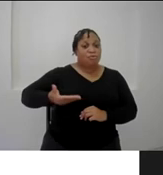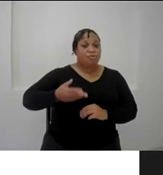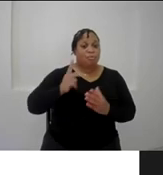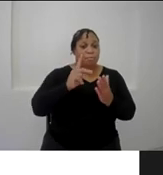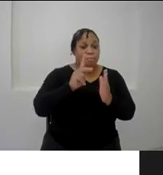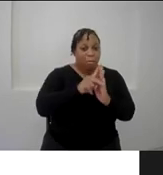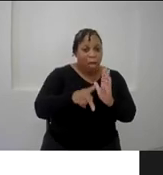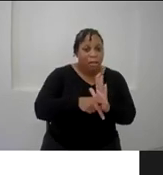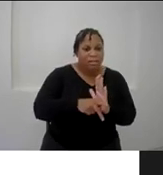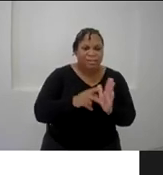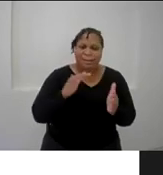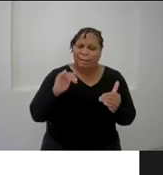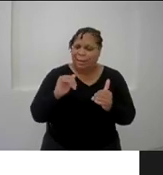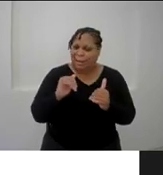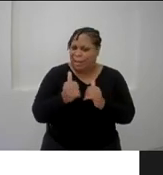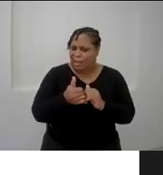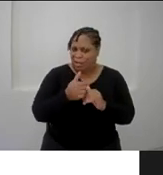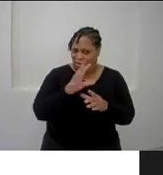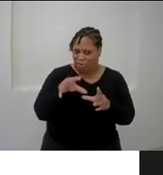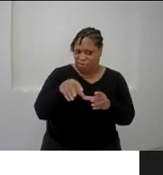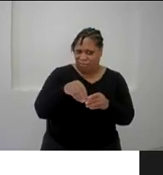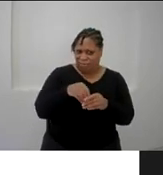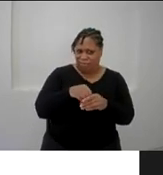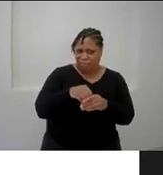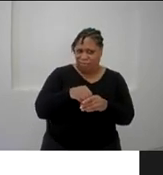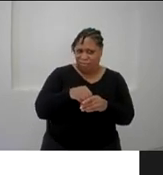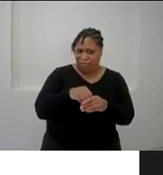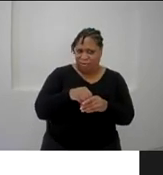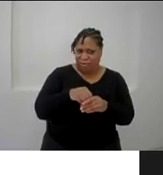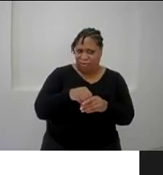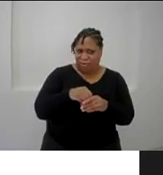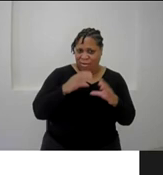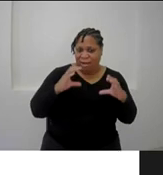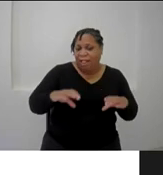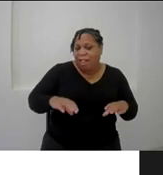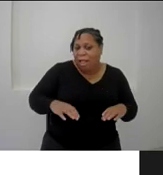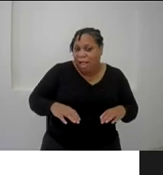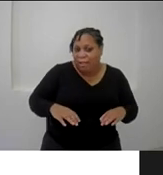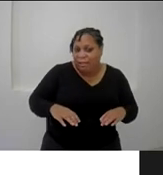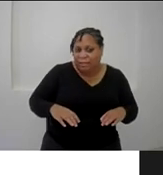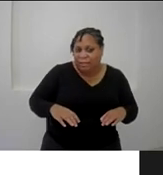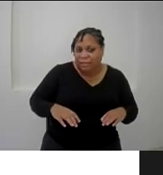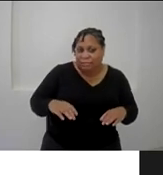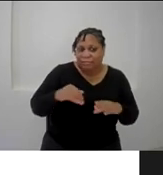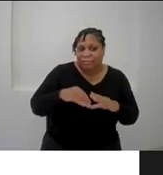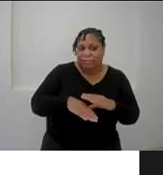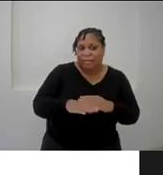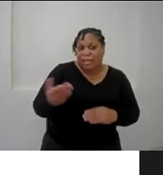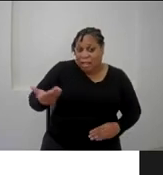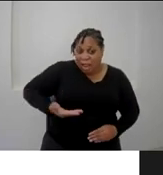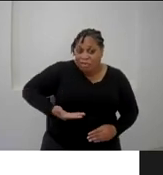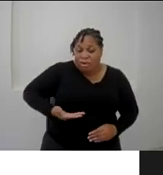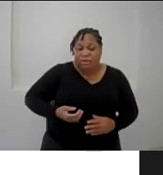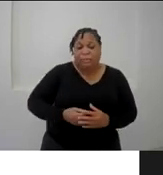we involve our clients in staff recruitment?